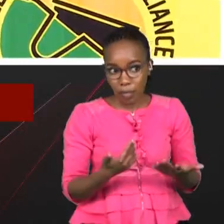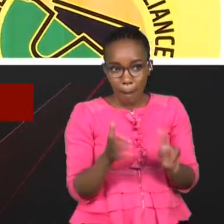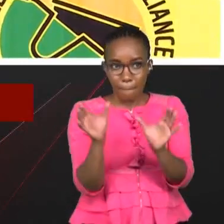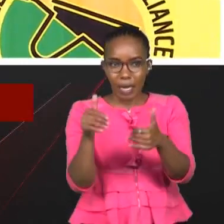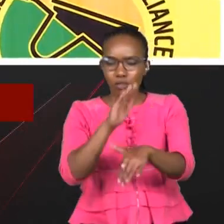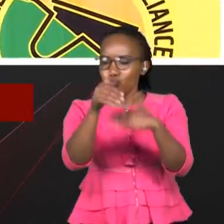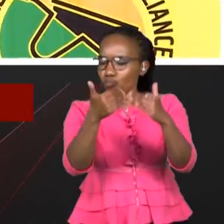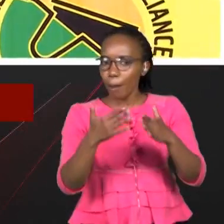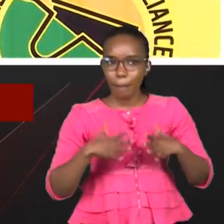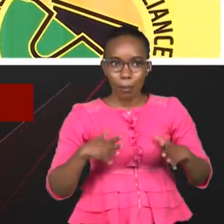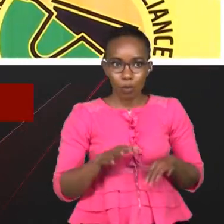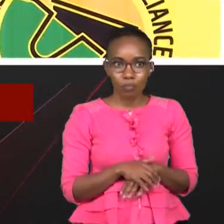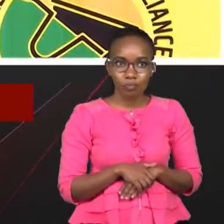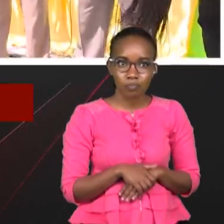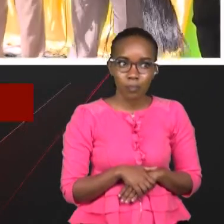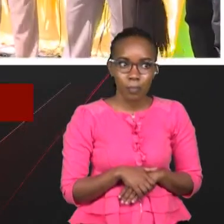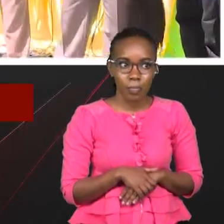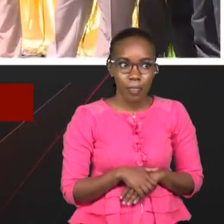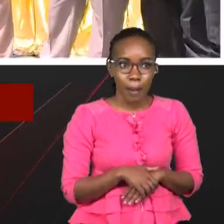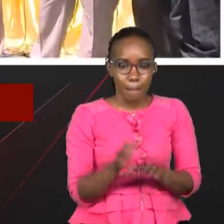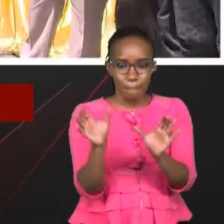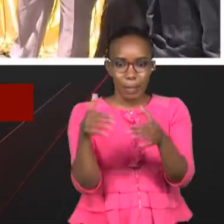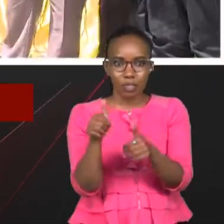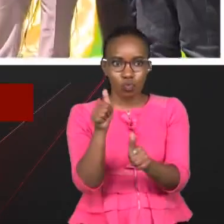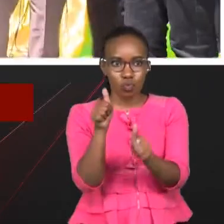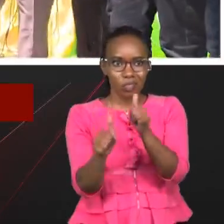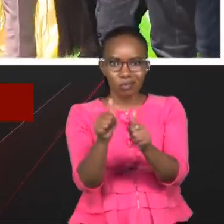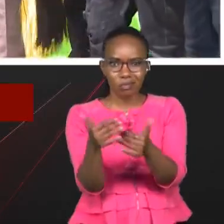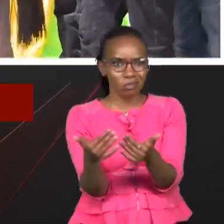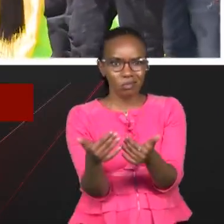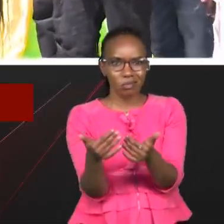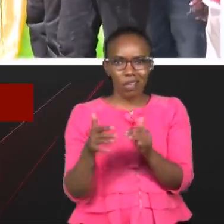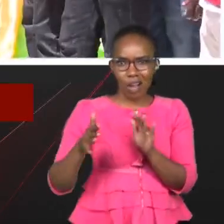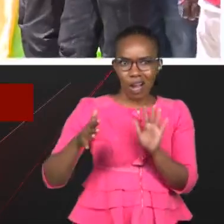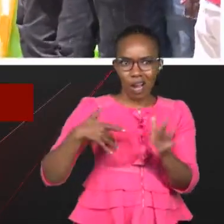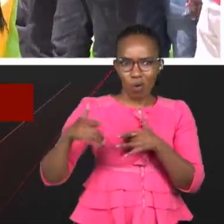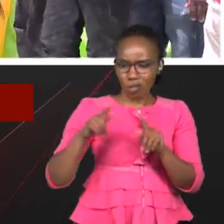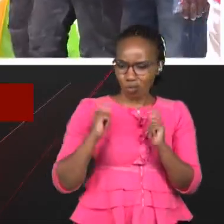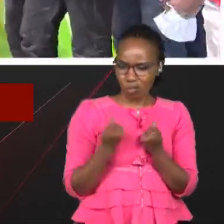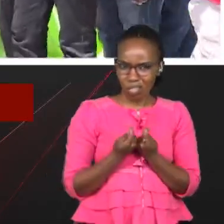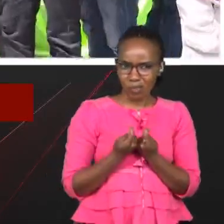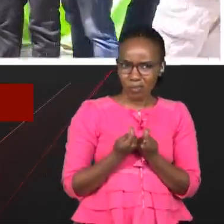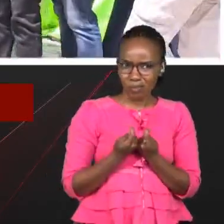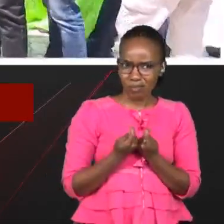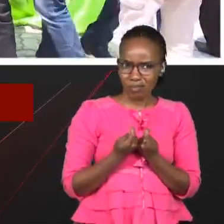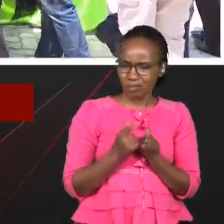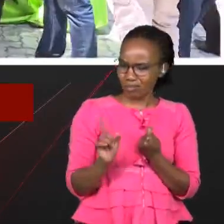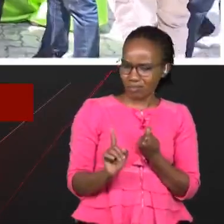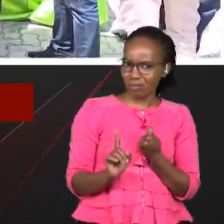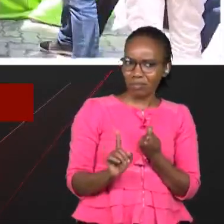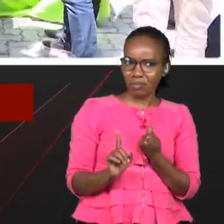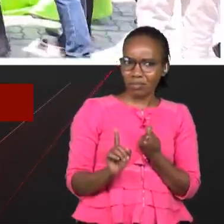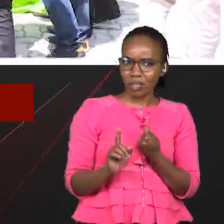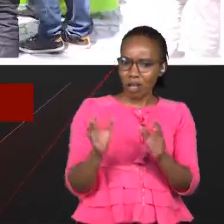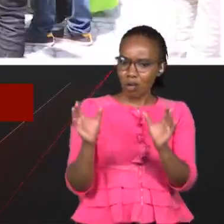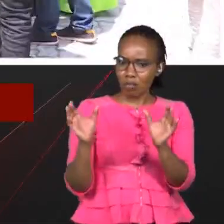for everybody. UDA is a party that is not mapped according to tribal formation. It's